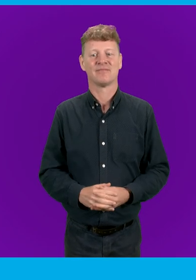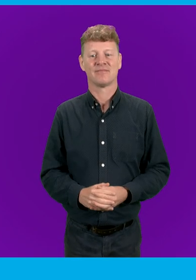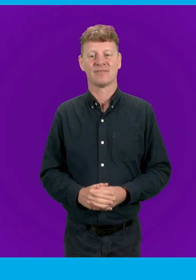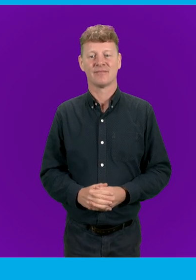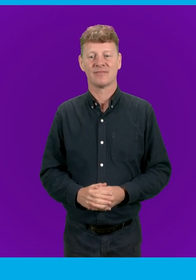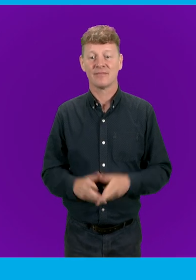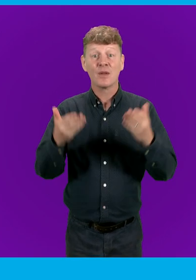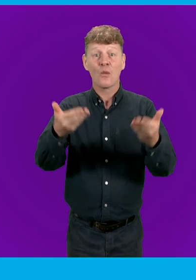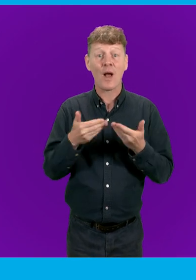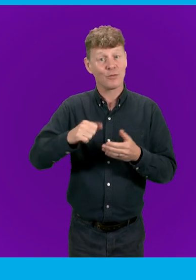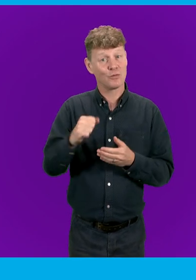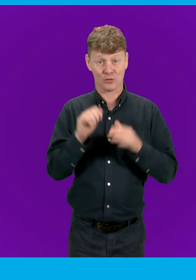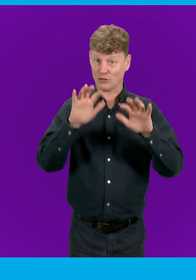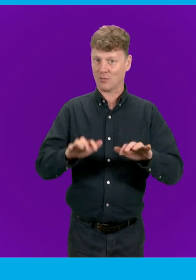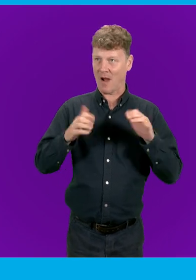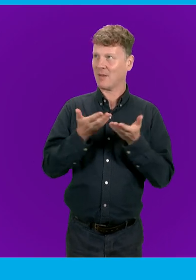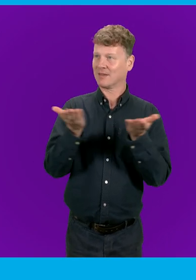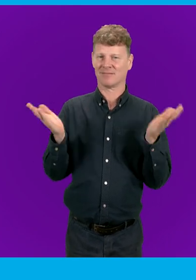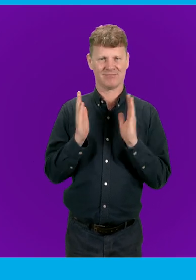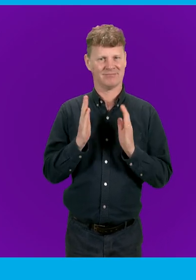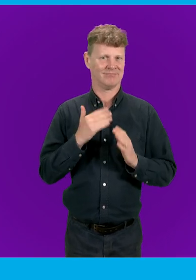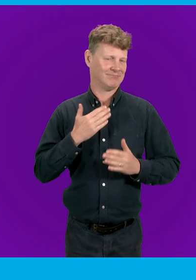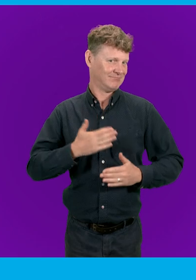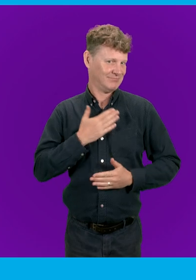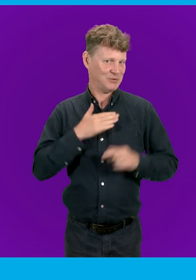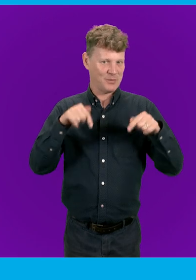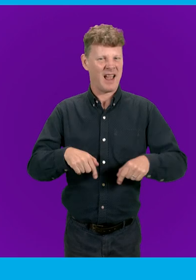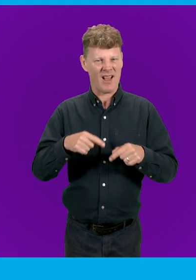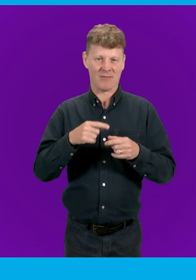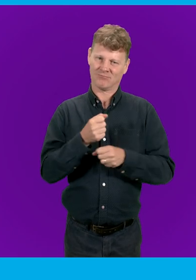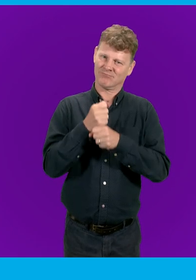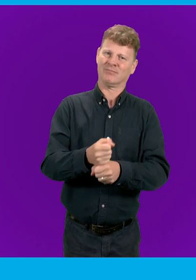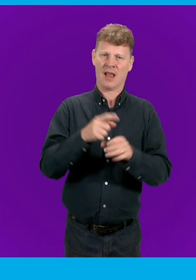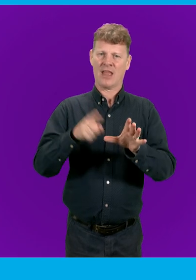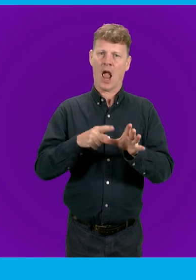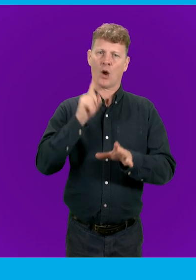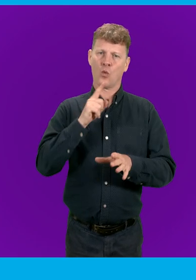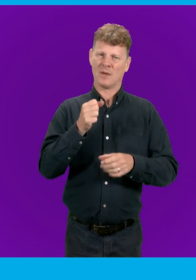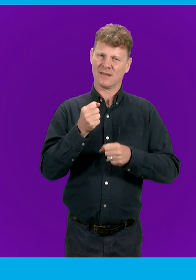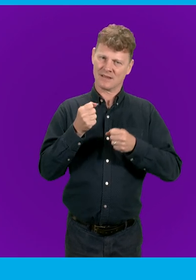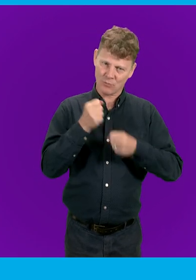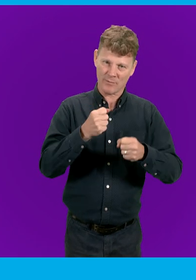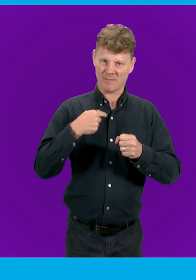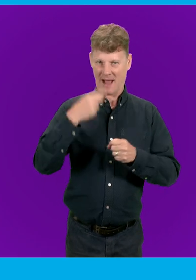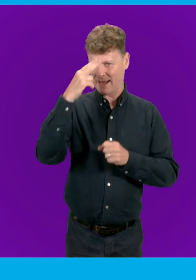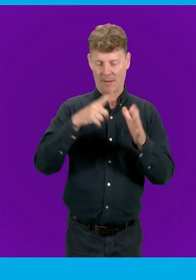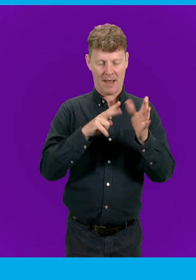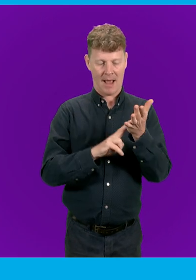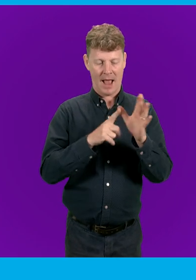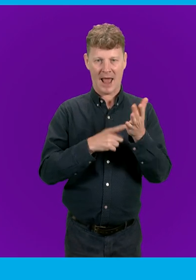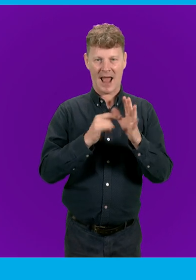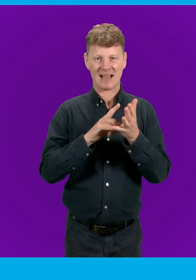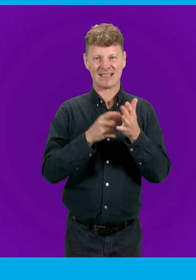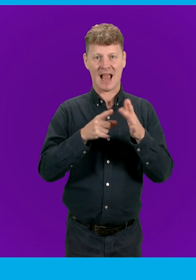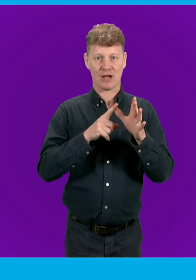Welcome to the Scottish Parliament as well. It's such a pleasure to be here on behalf of the Young Women's Movement. I am Anastasia Ryan. I am the